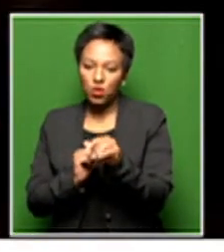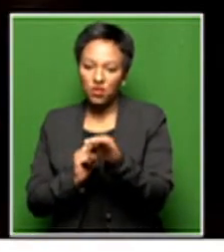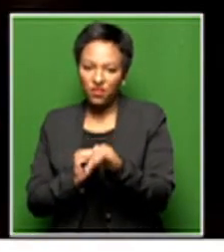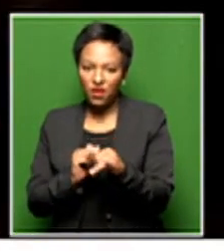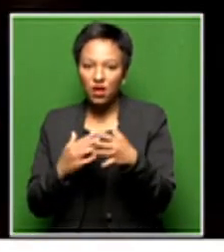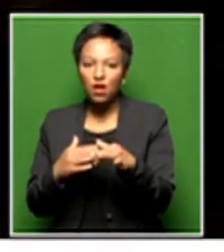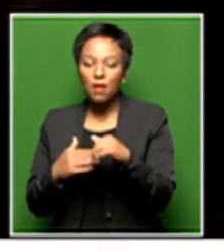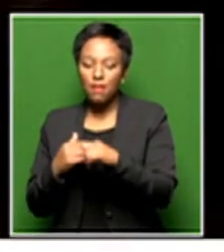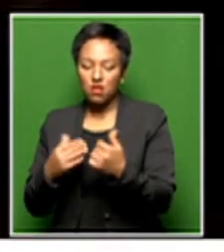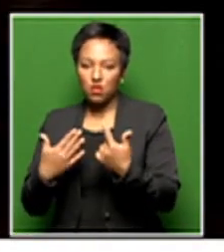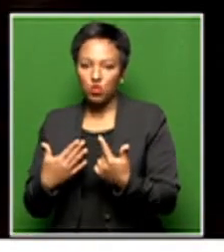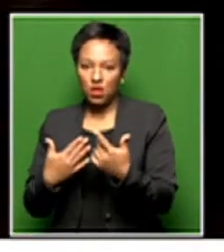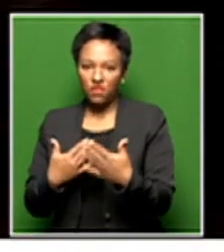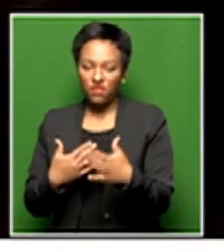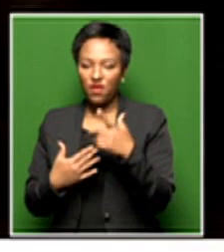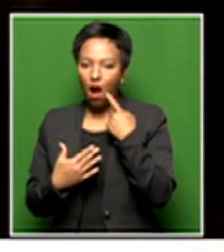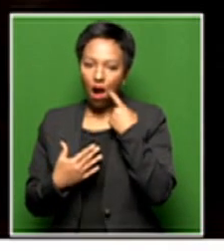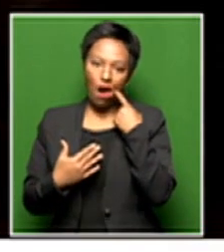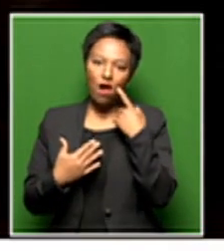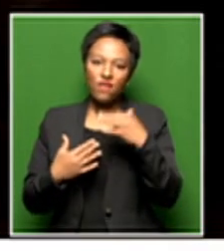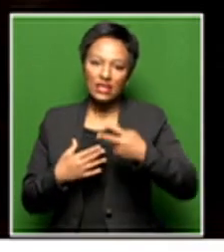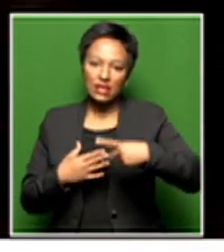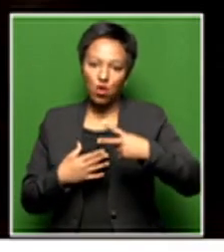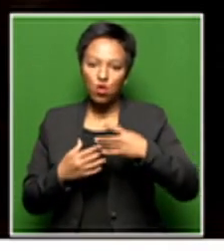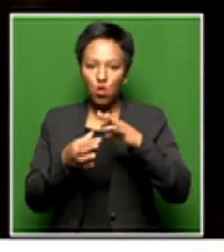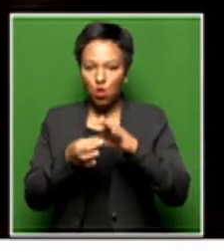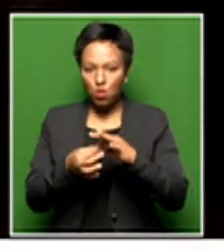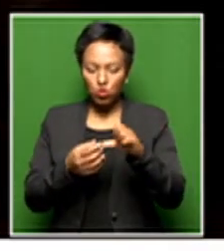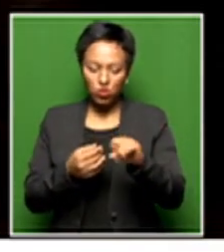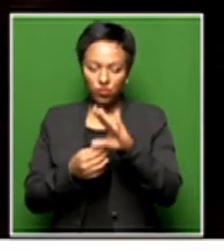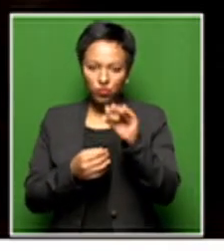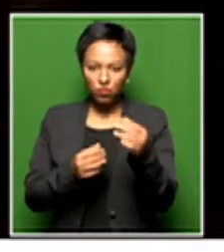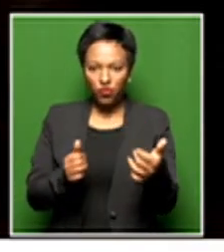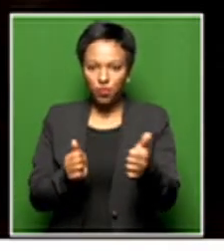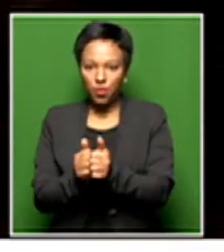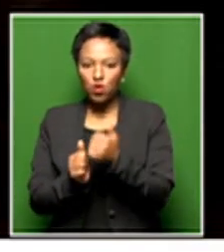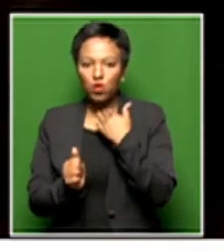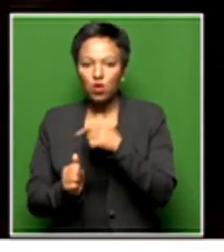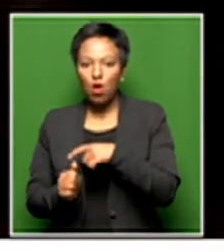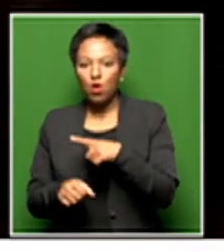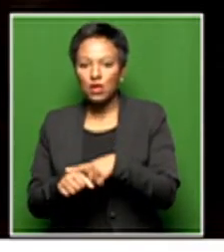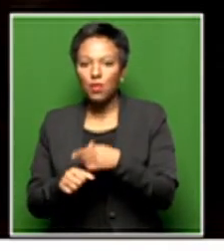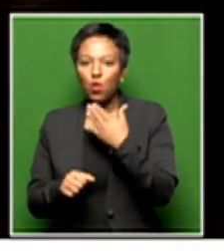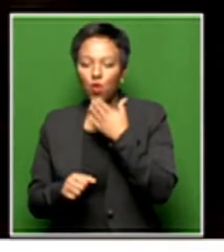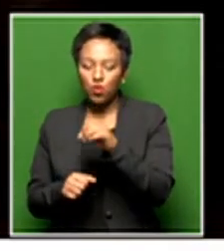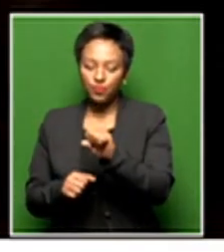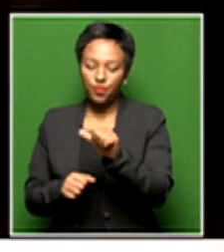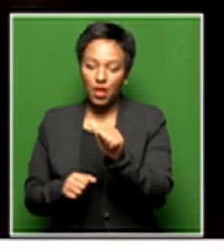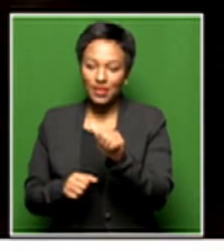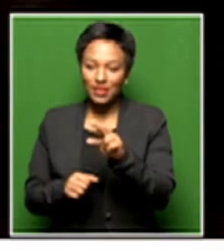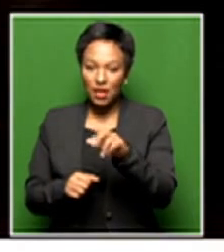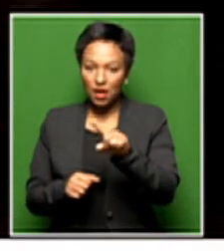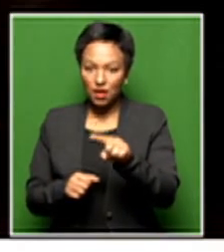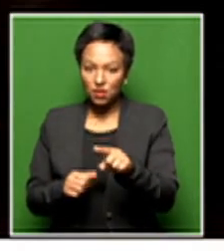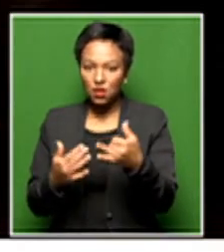single Addicted, which is an ode to her second home, South Africa, in collaboration with her longtime record producer SARZ. Now, the